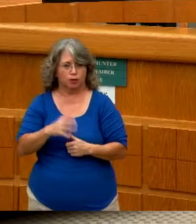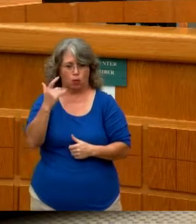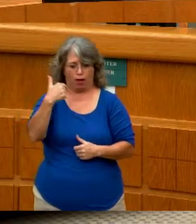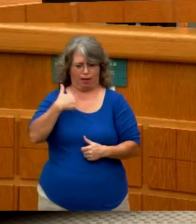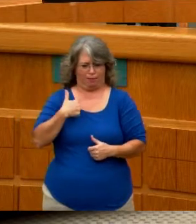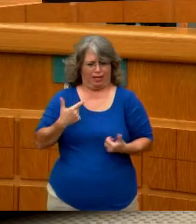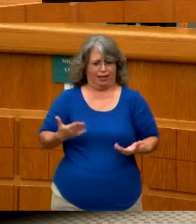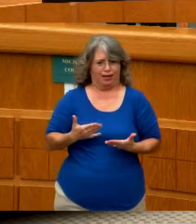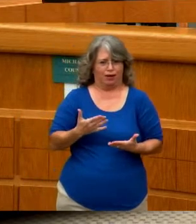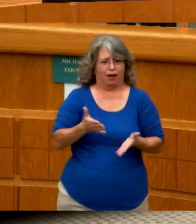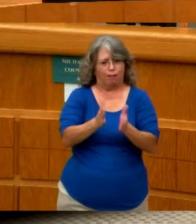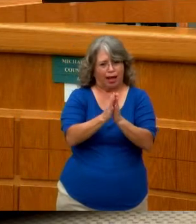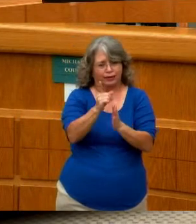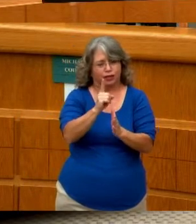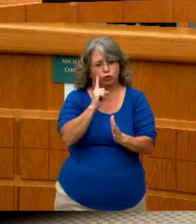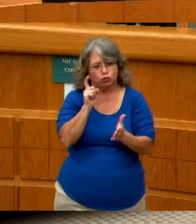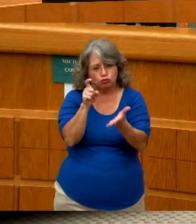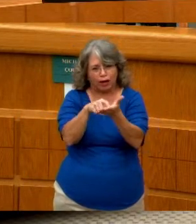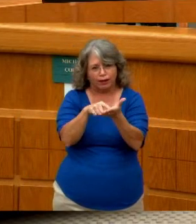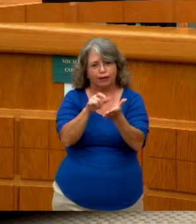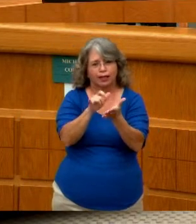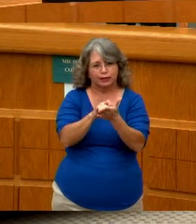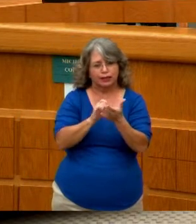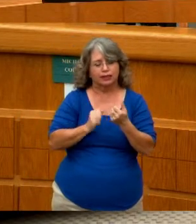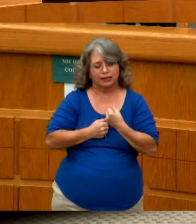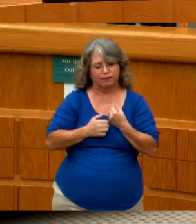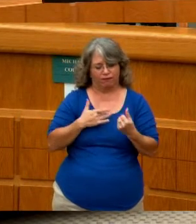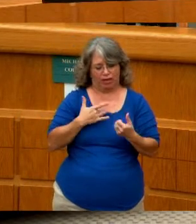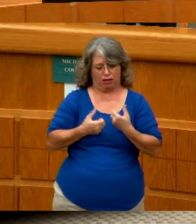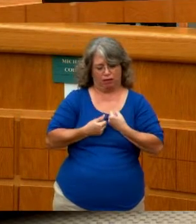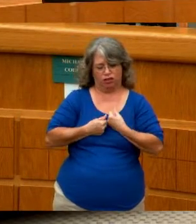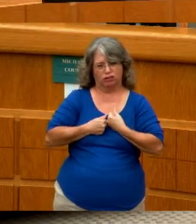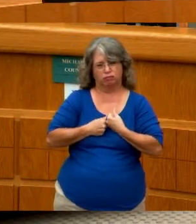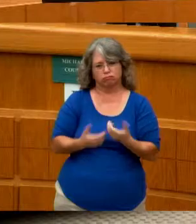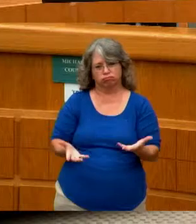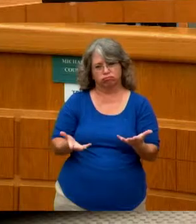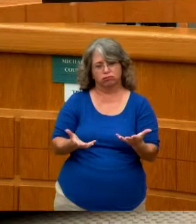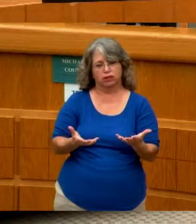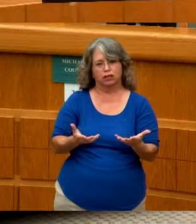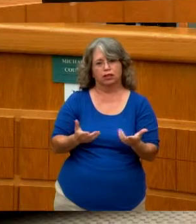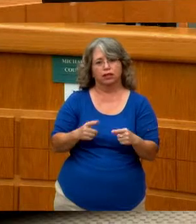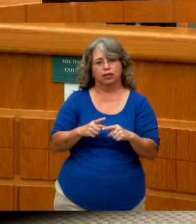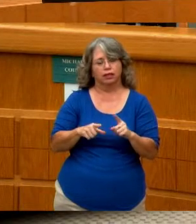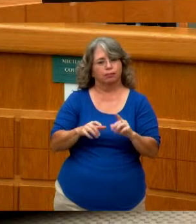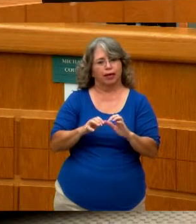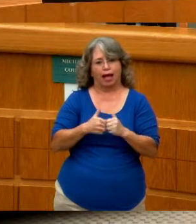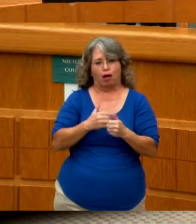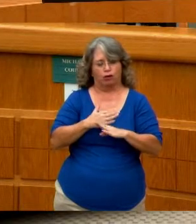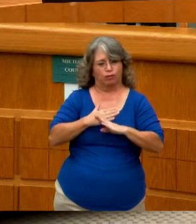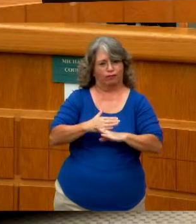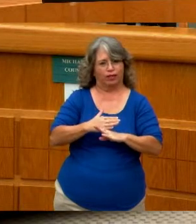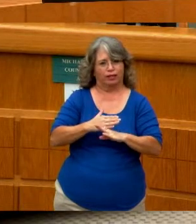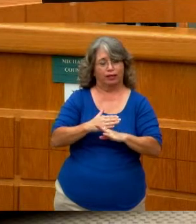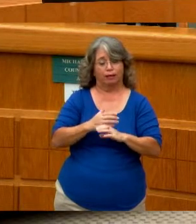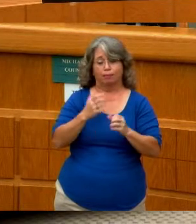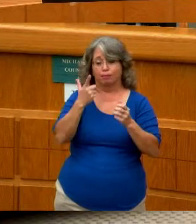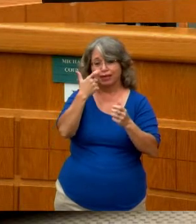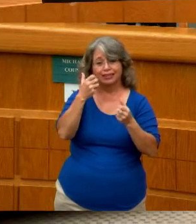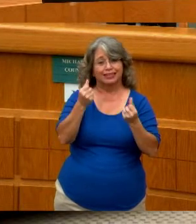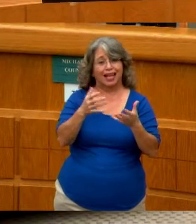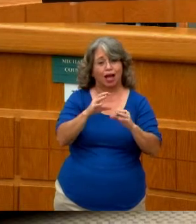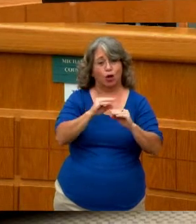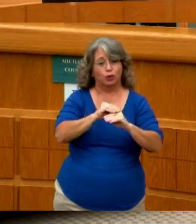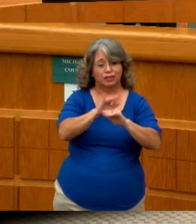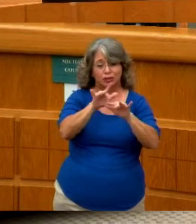and why I'm here and asking you to recognize the fatigue and to fight the fatigue is because now the